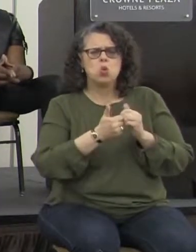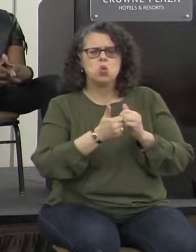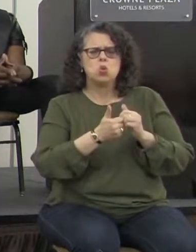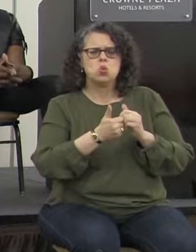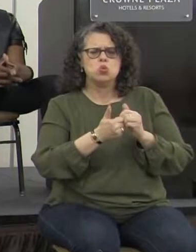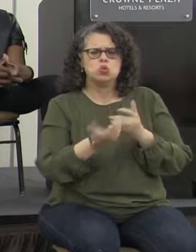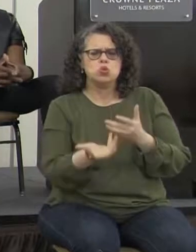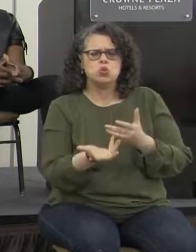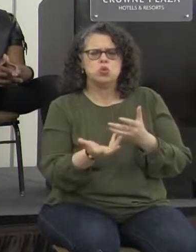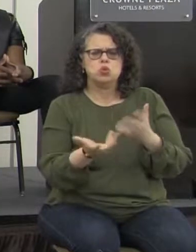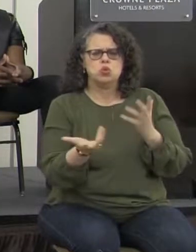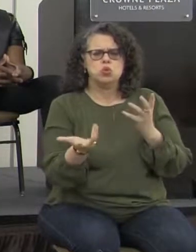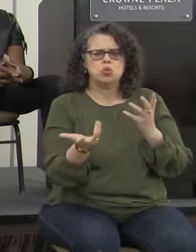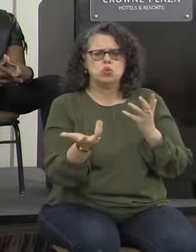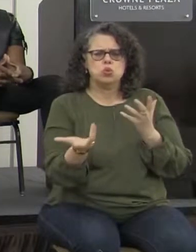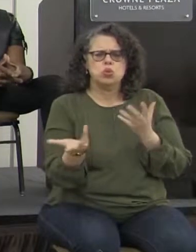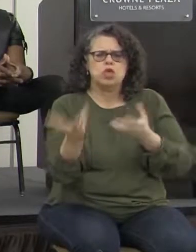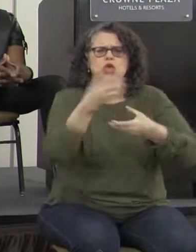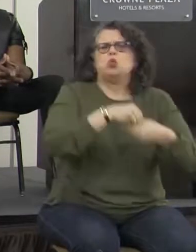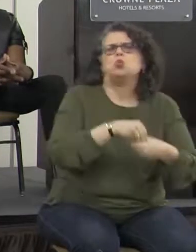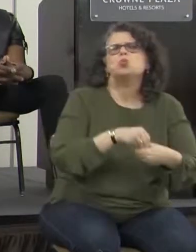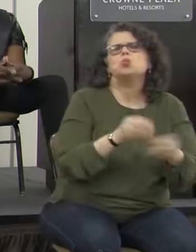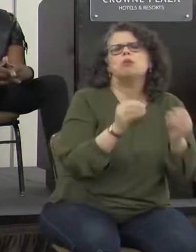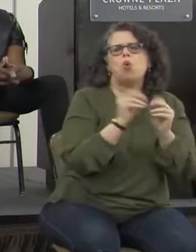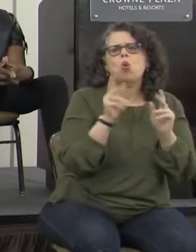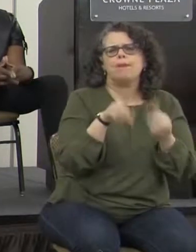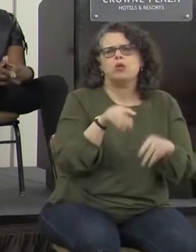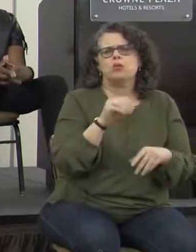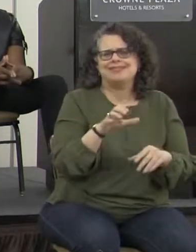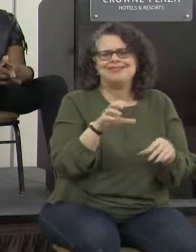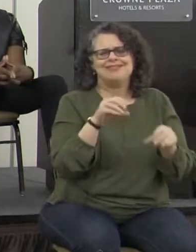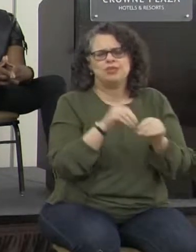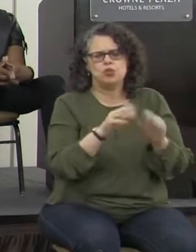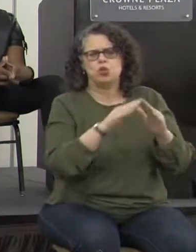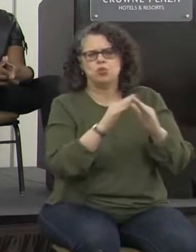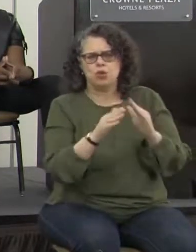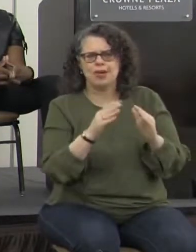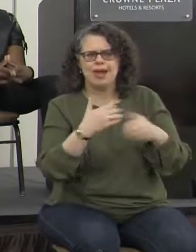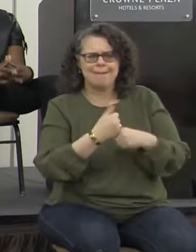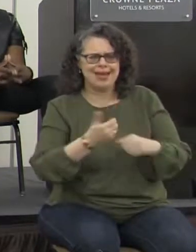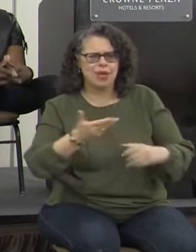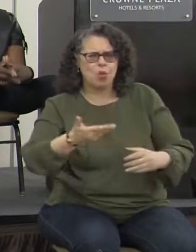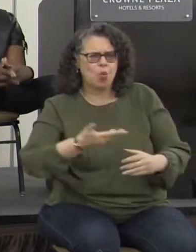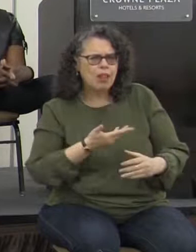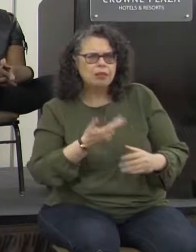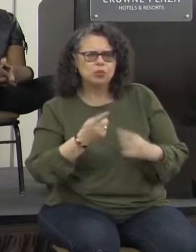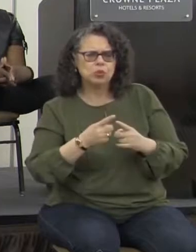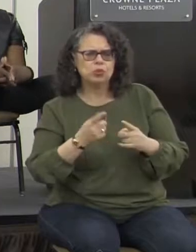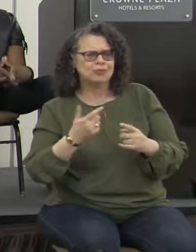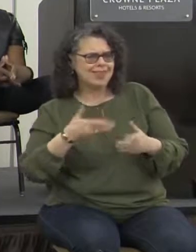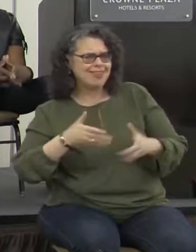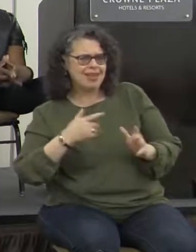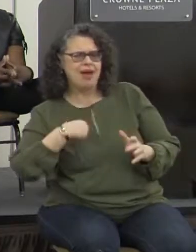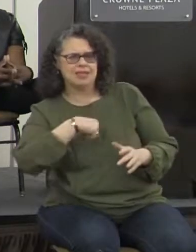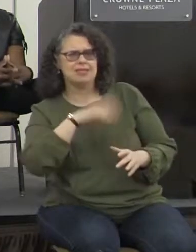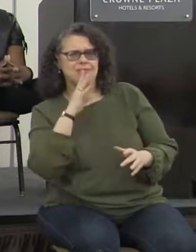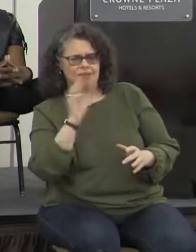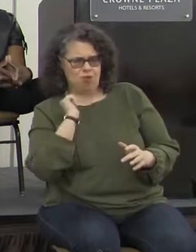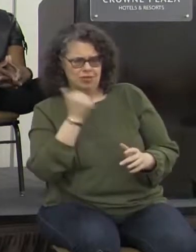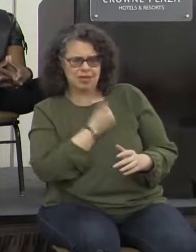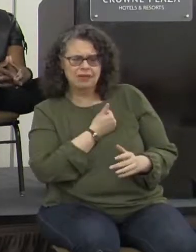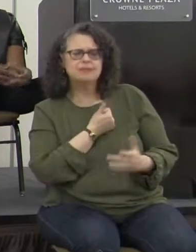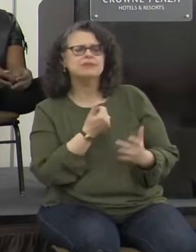more people of color into your communities, making it welcoming, have us speak for ourselves. because it's really